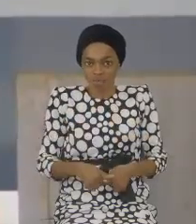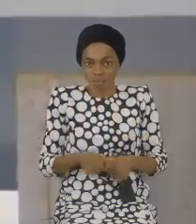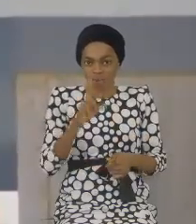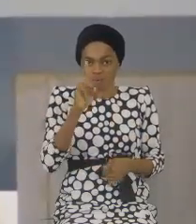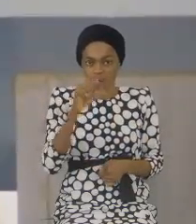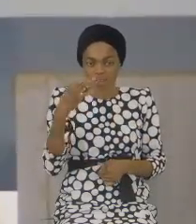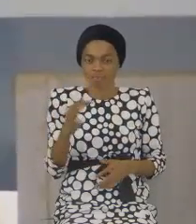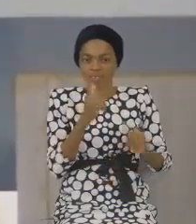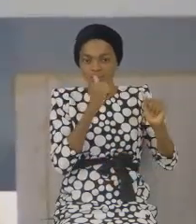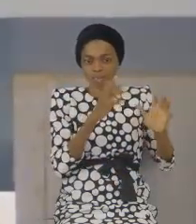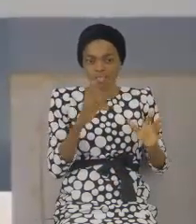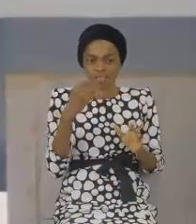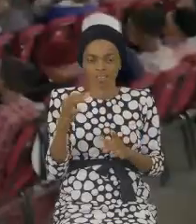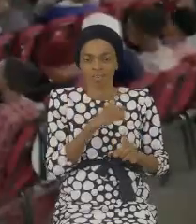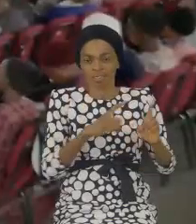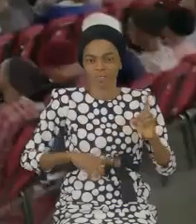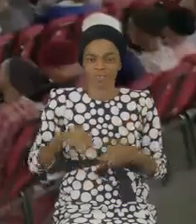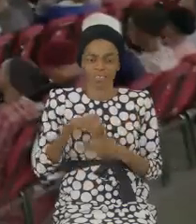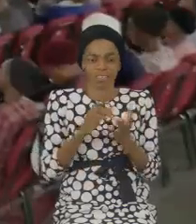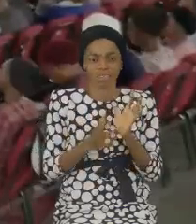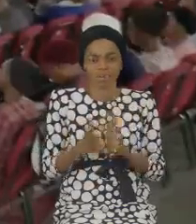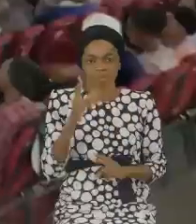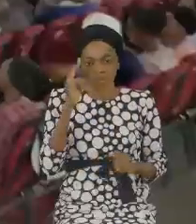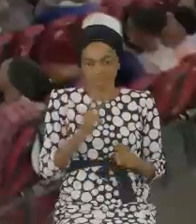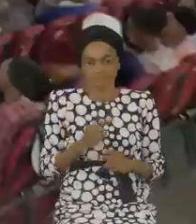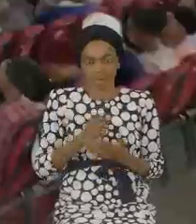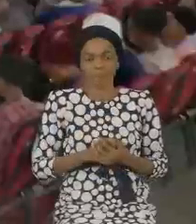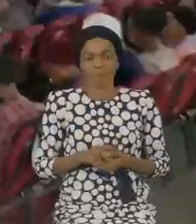the blessed of the Lord in Jesus' name. And then